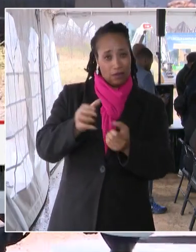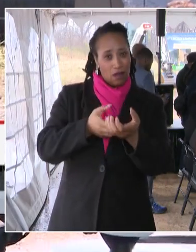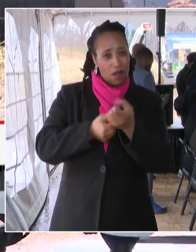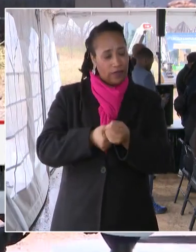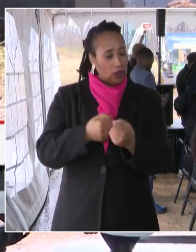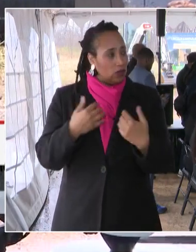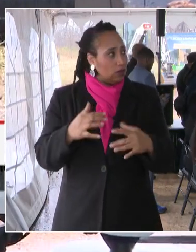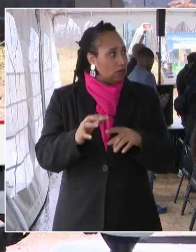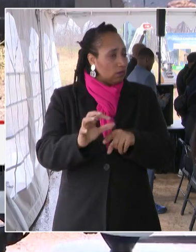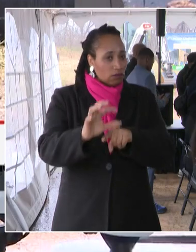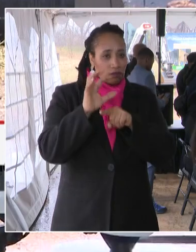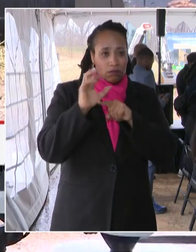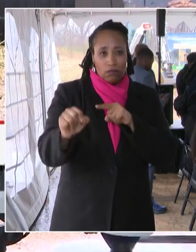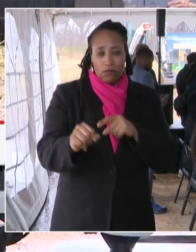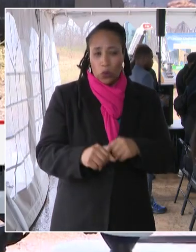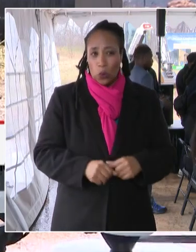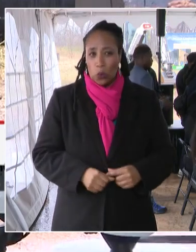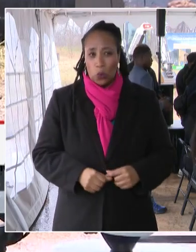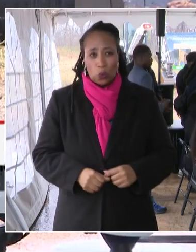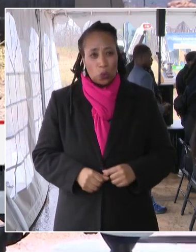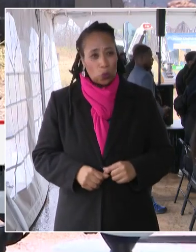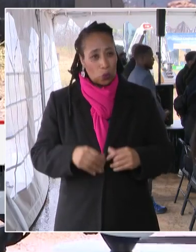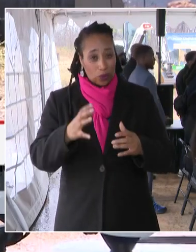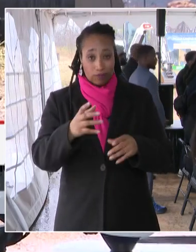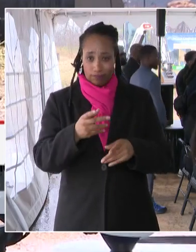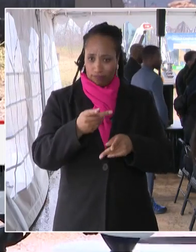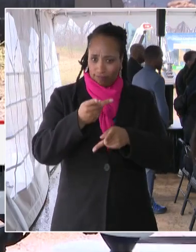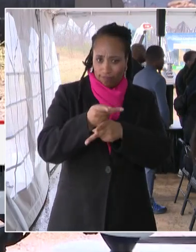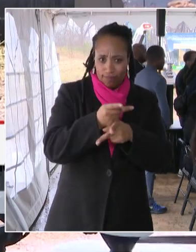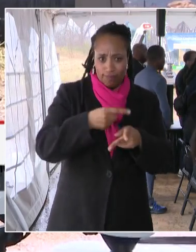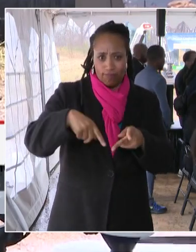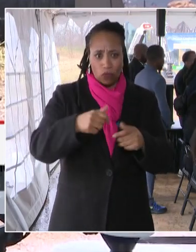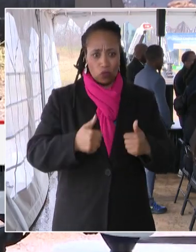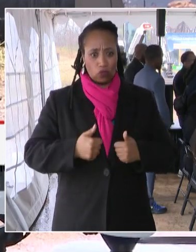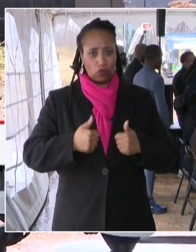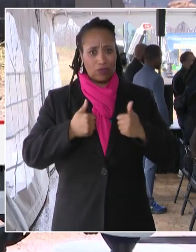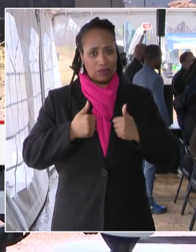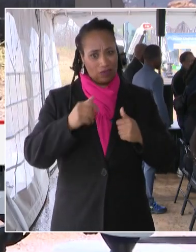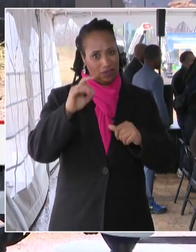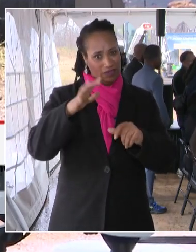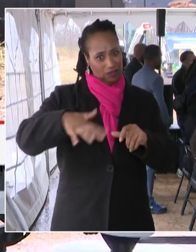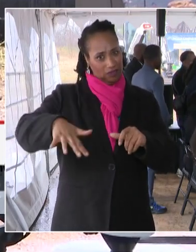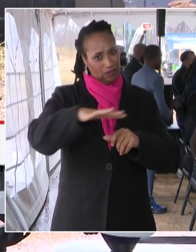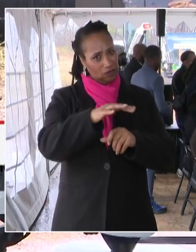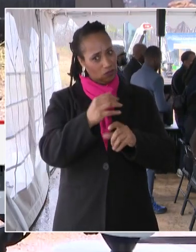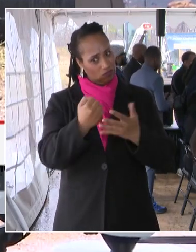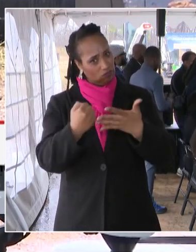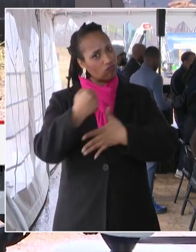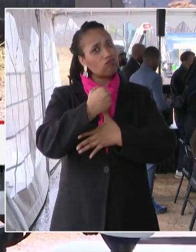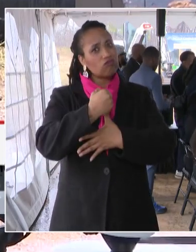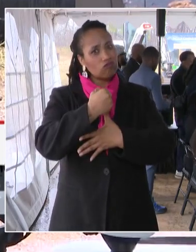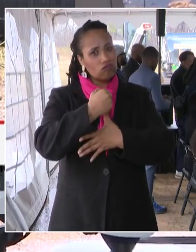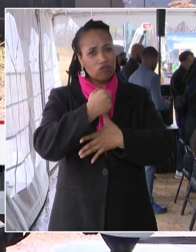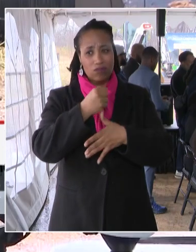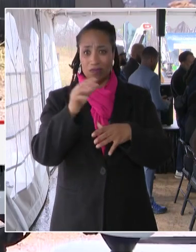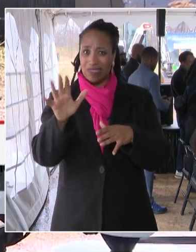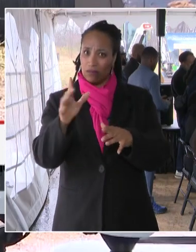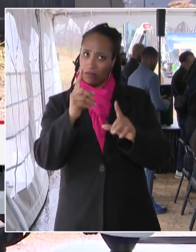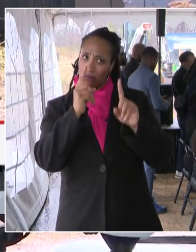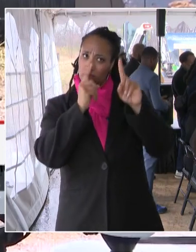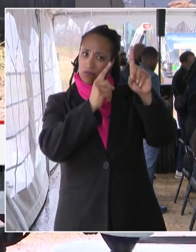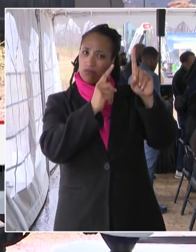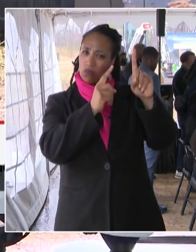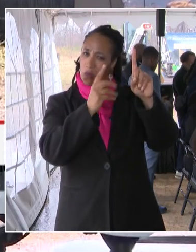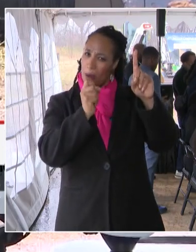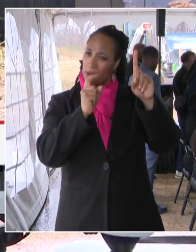the residents of Washington, D.C., and the thriving of our capital city as the highest purpose. I